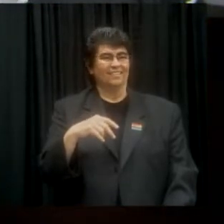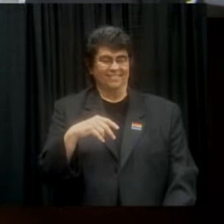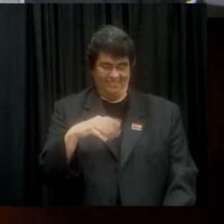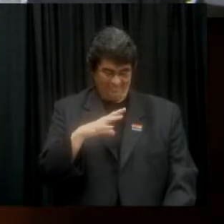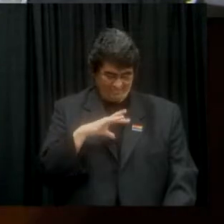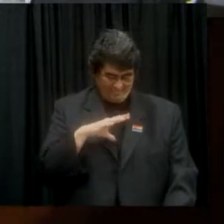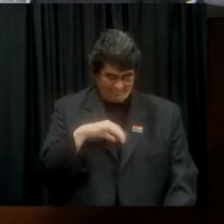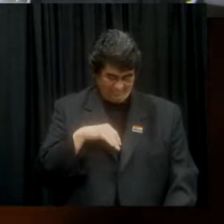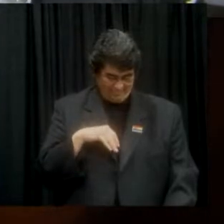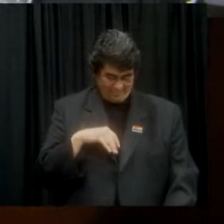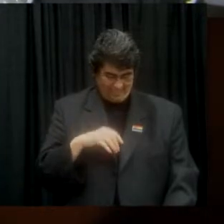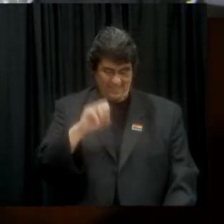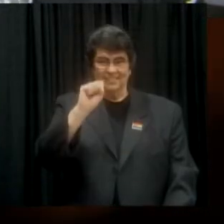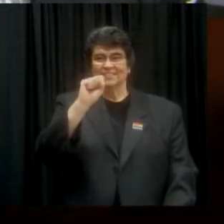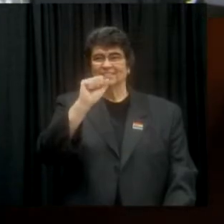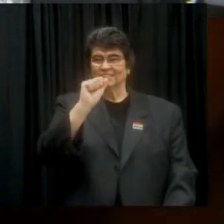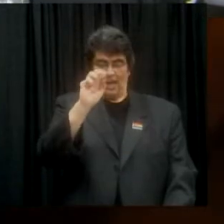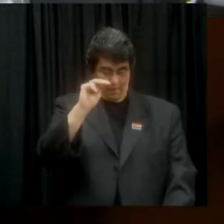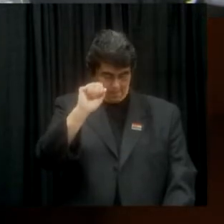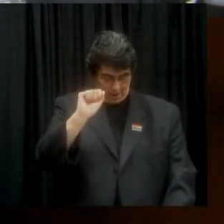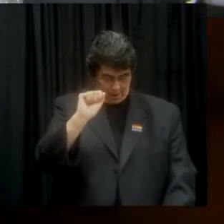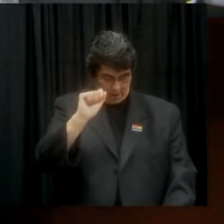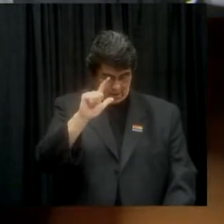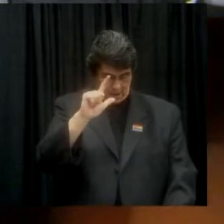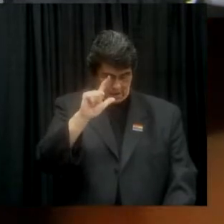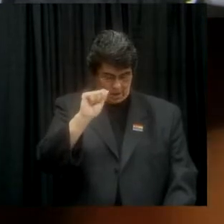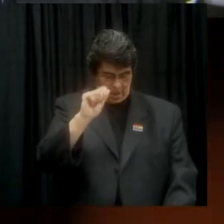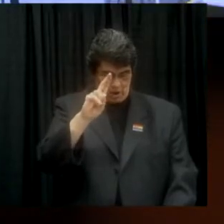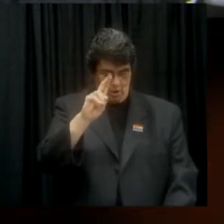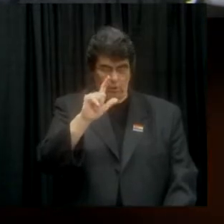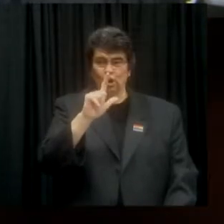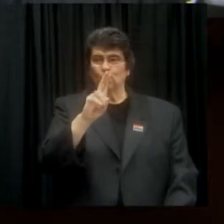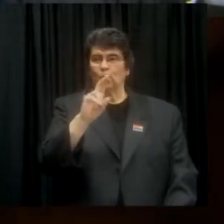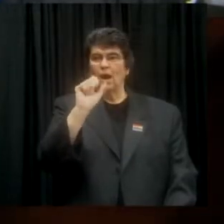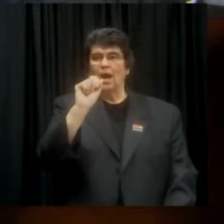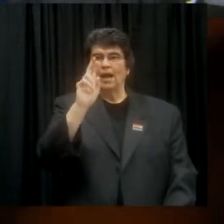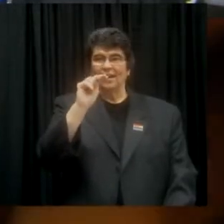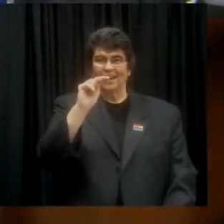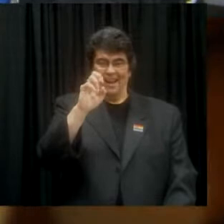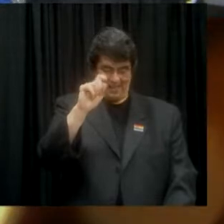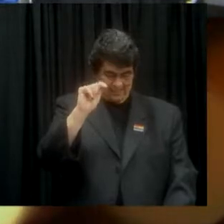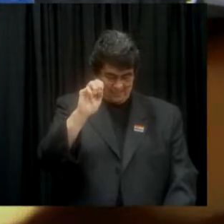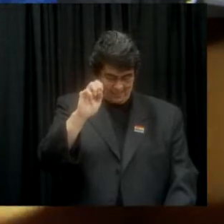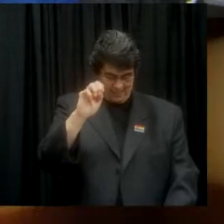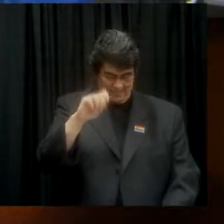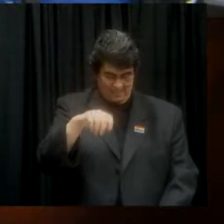I can't see. I've got Sama Alulu Annette S. Savea.